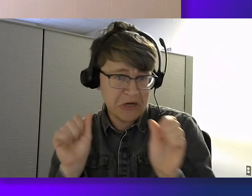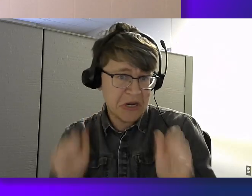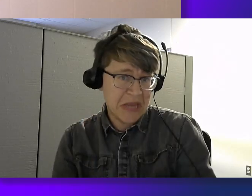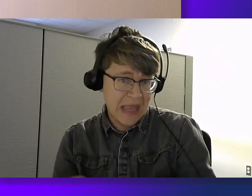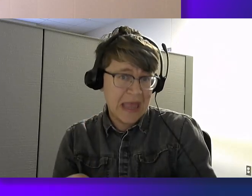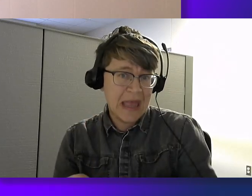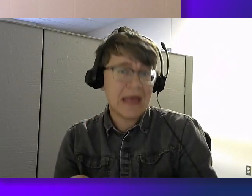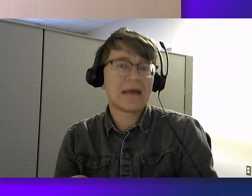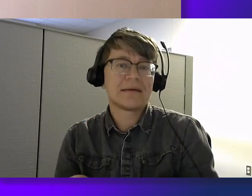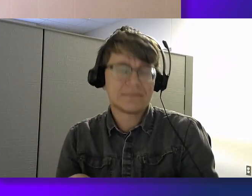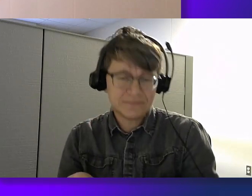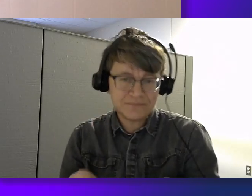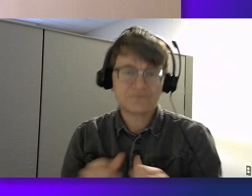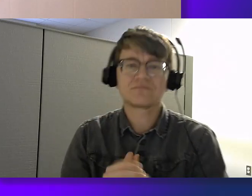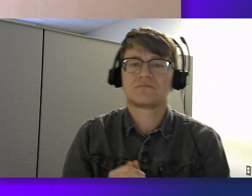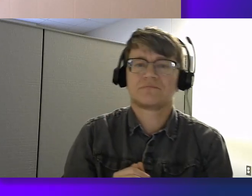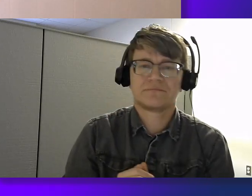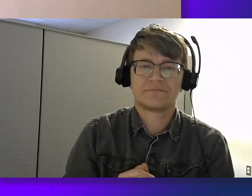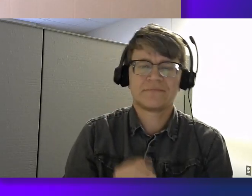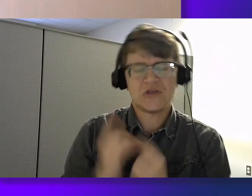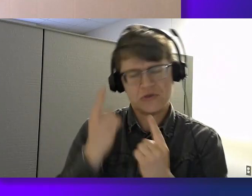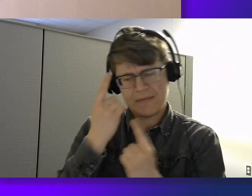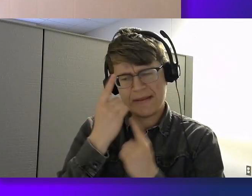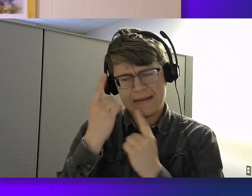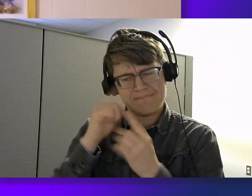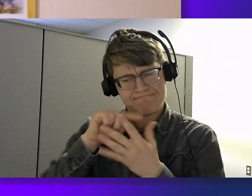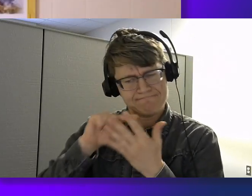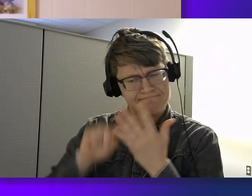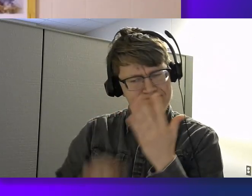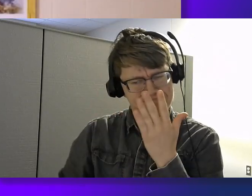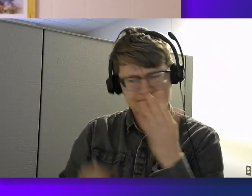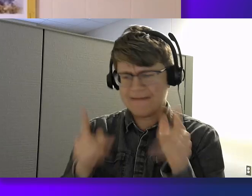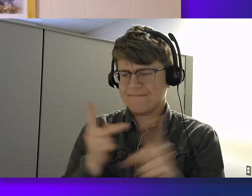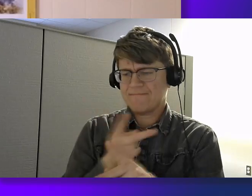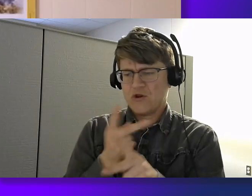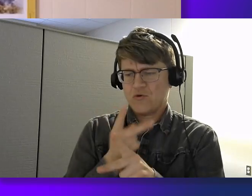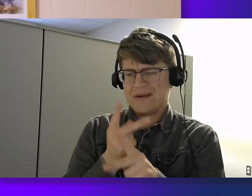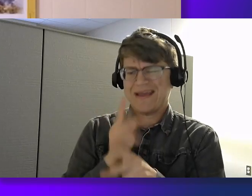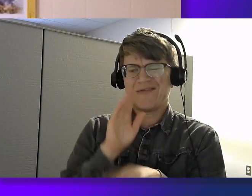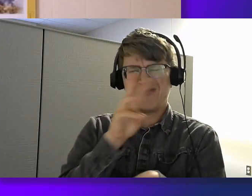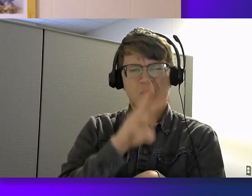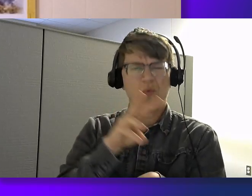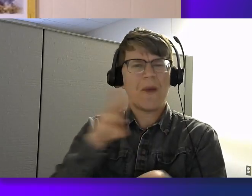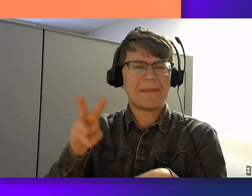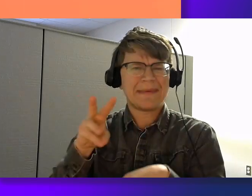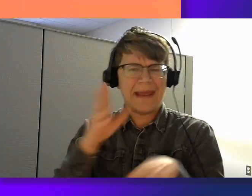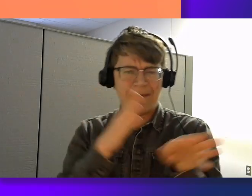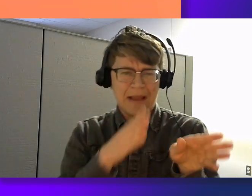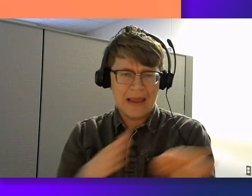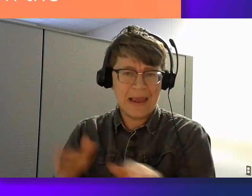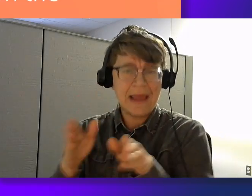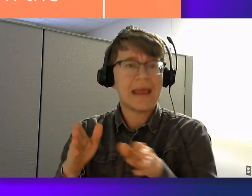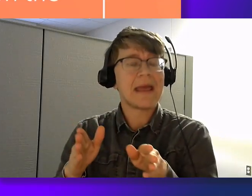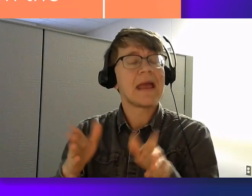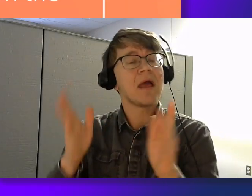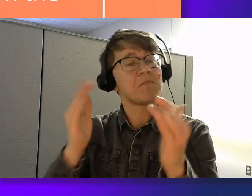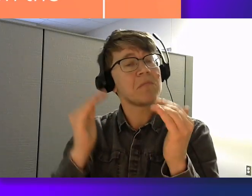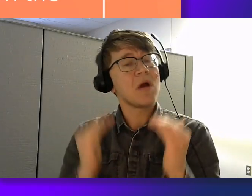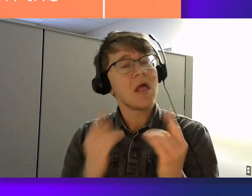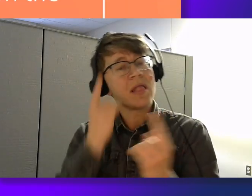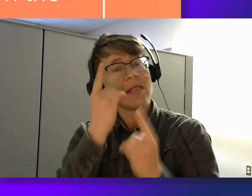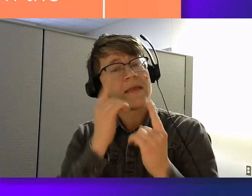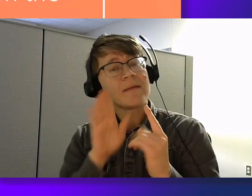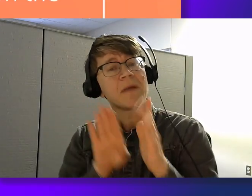sitemap in PowerPoint or some other tools is up to them. Then, you need to consider your developer. A developer will then build